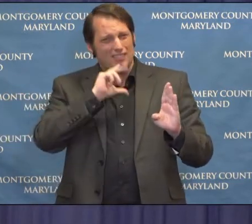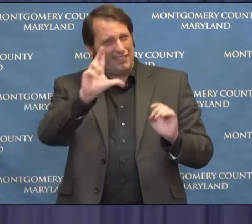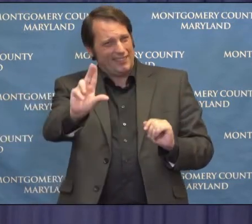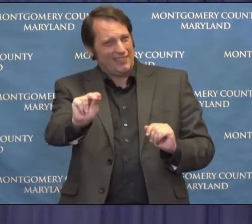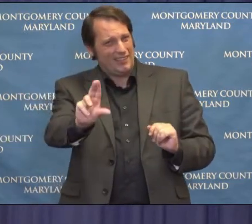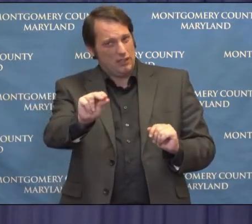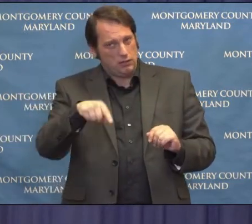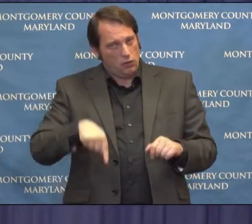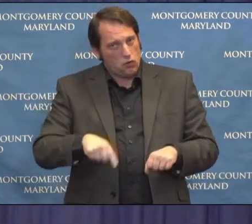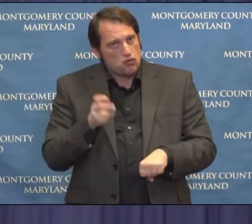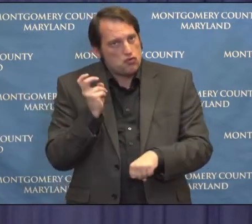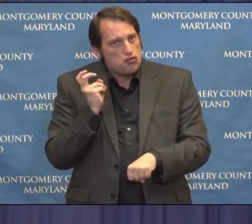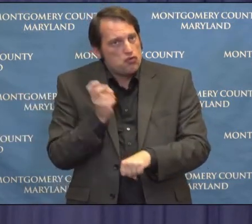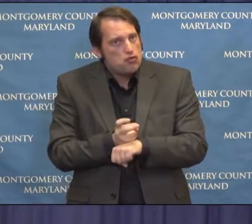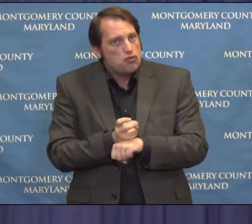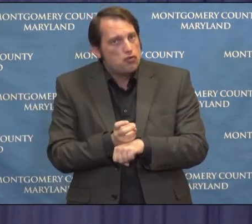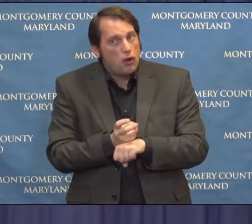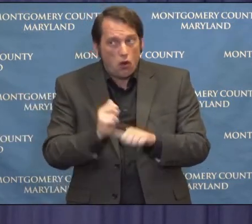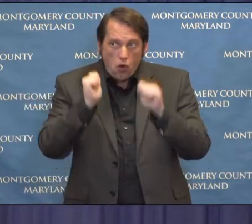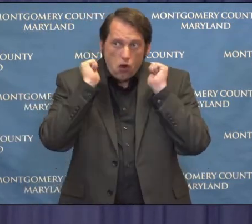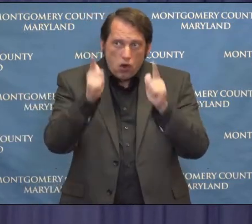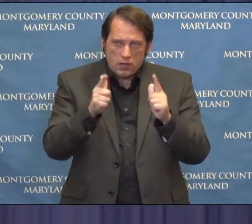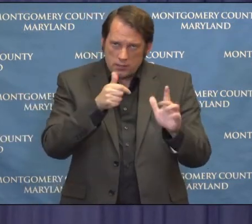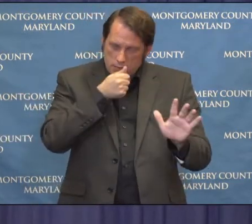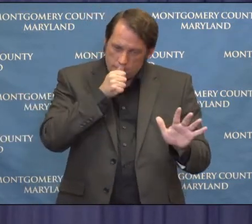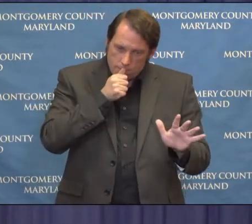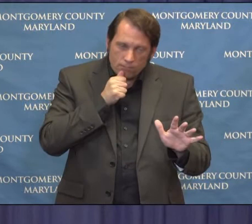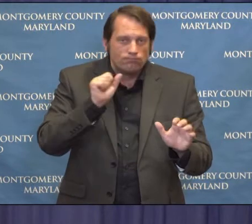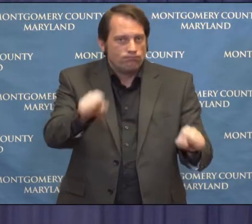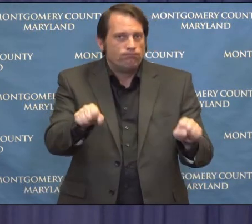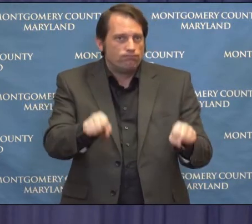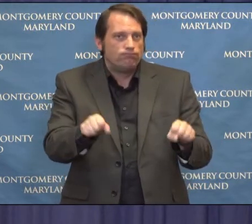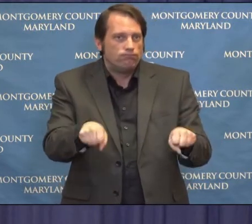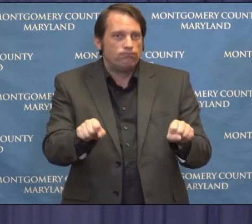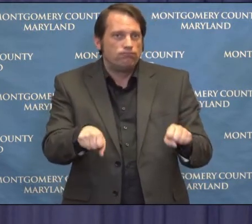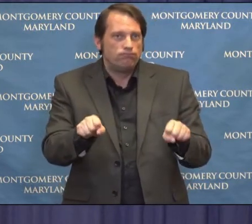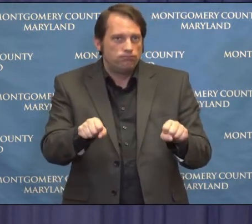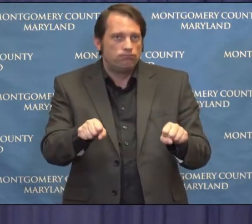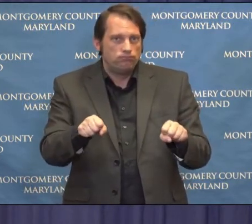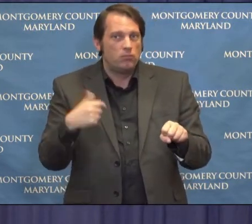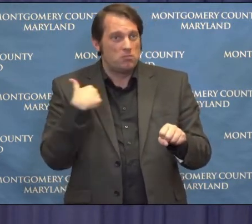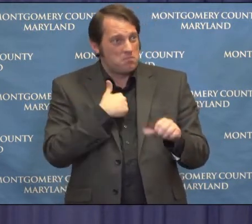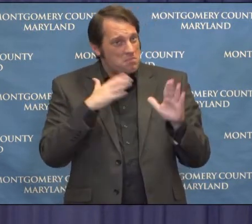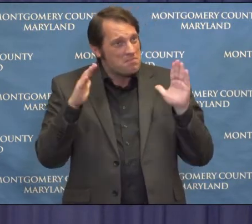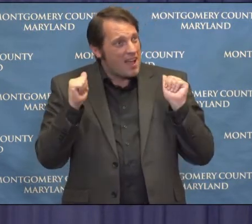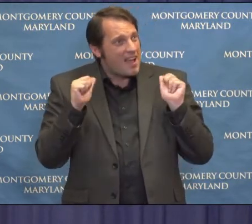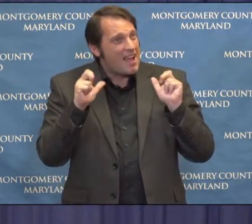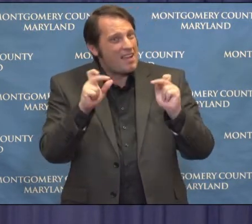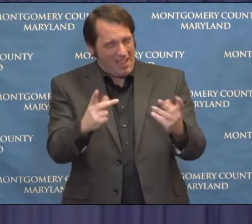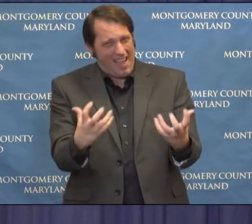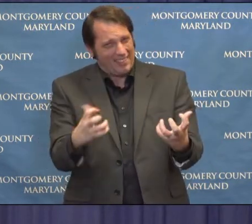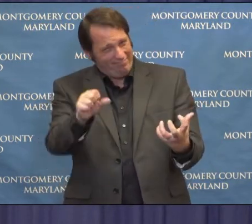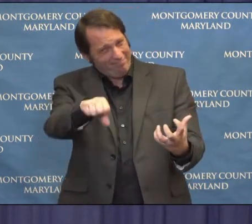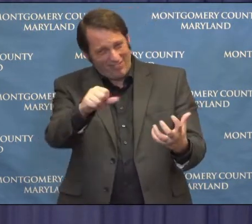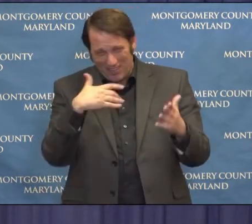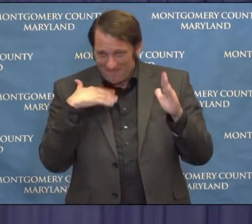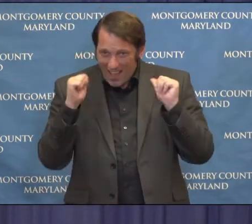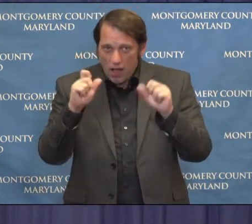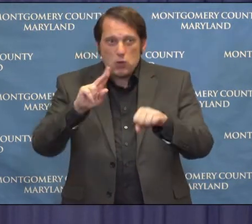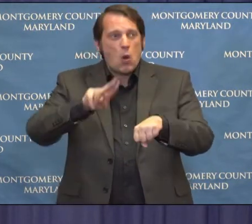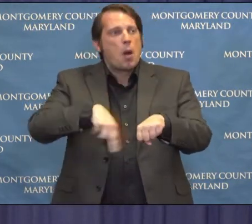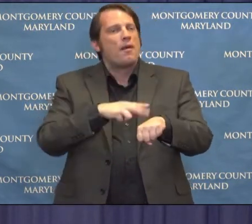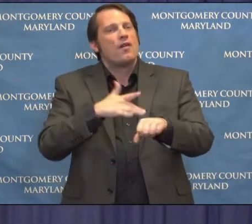everybody. And we would all like to go back to more normal circumstances as soon as we can